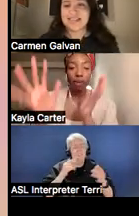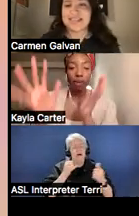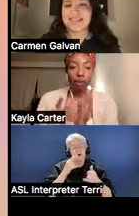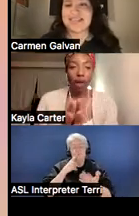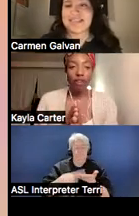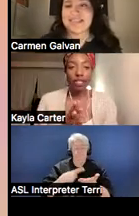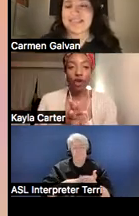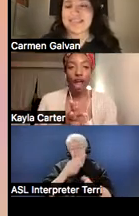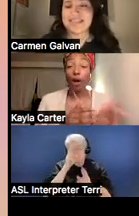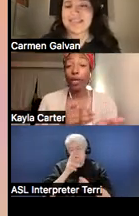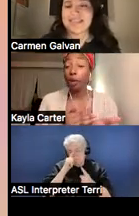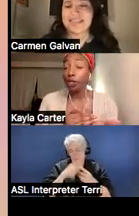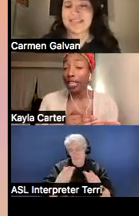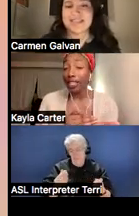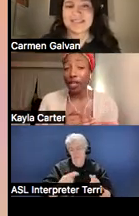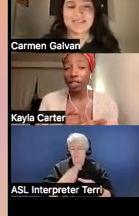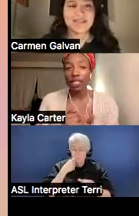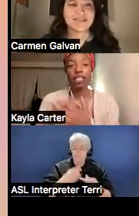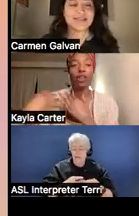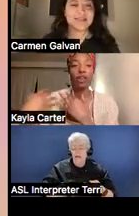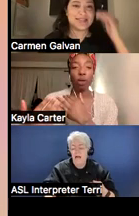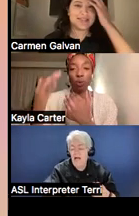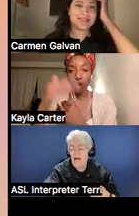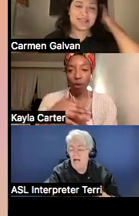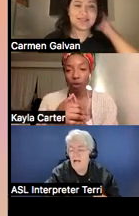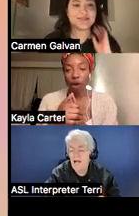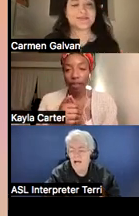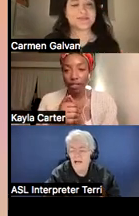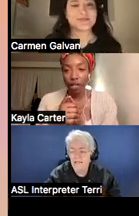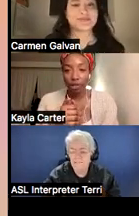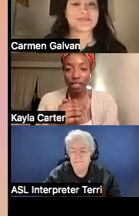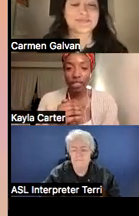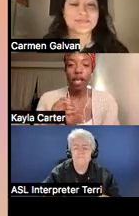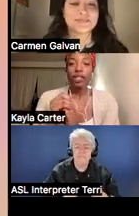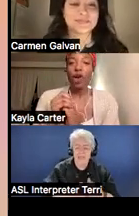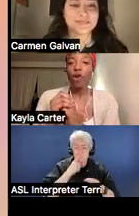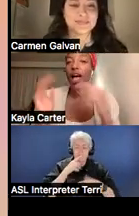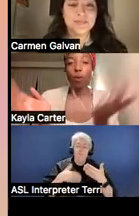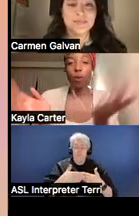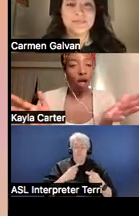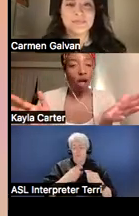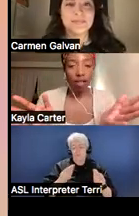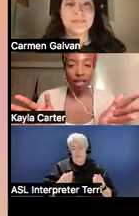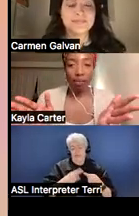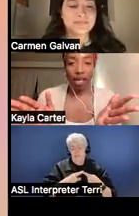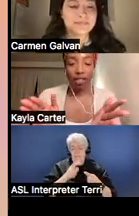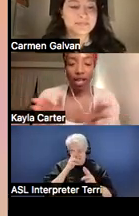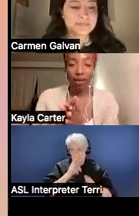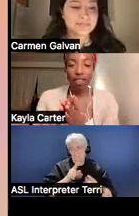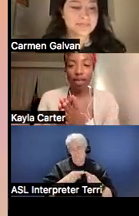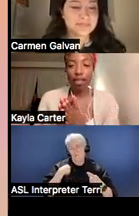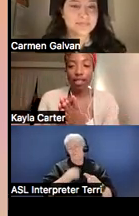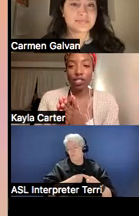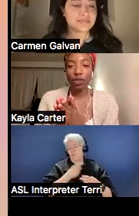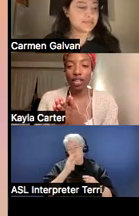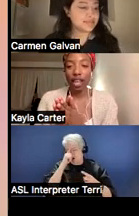I'll give a bit of a preface for how we approach our land acknowledgements, and then Carmen will go through our land acknowledgement. So we're all on the same page.